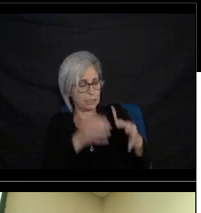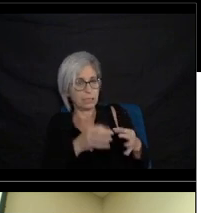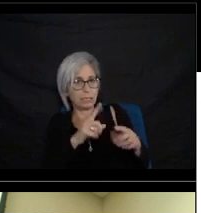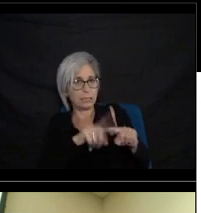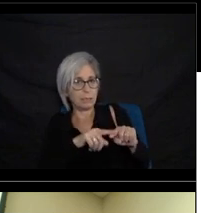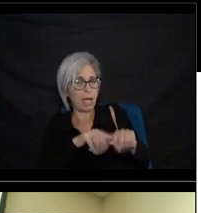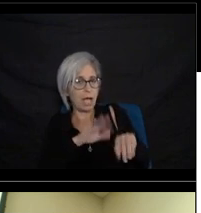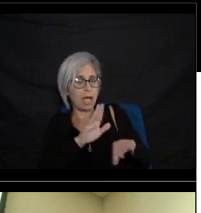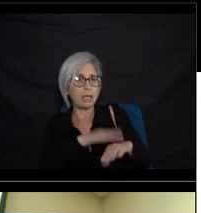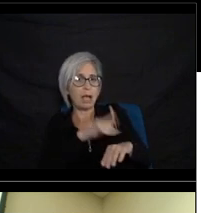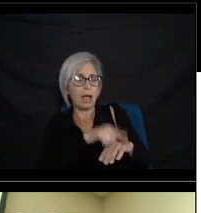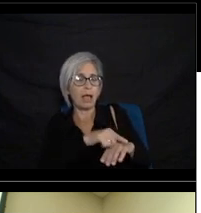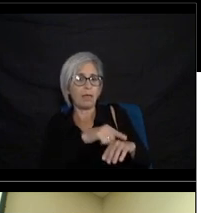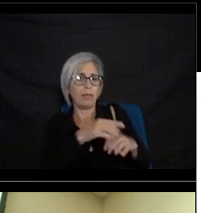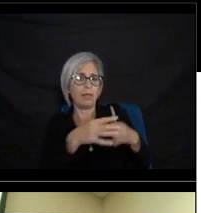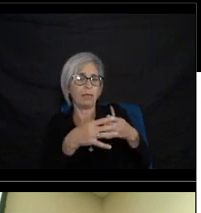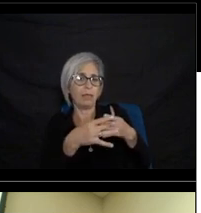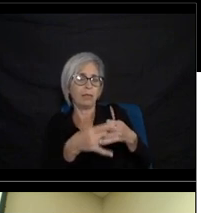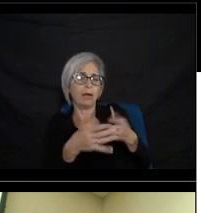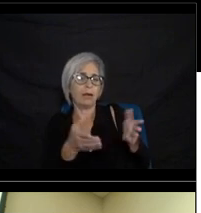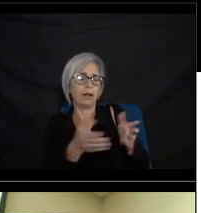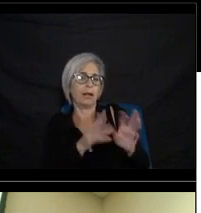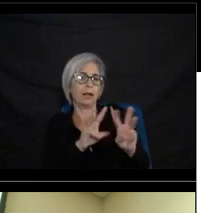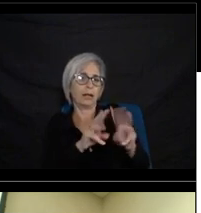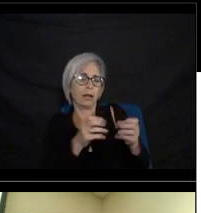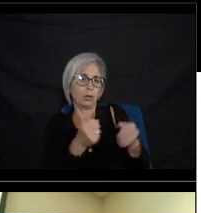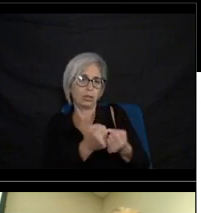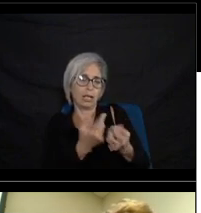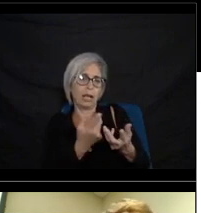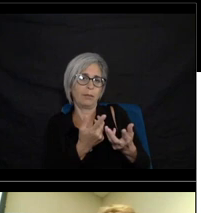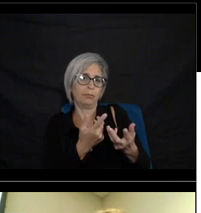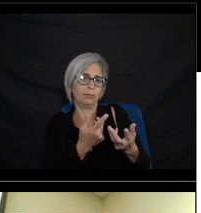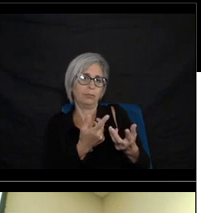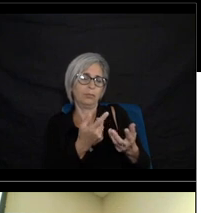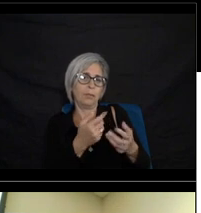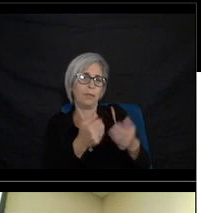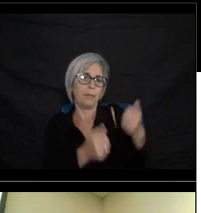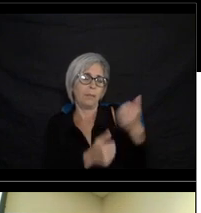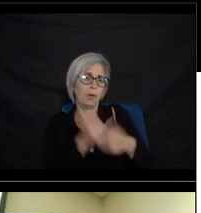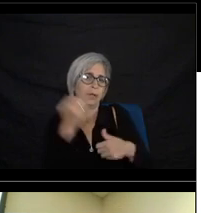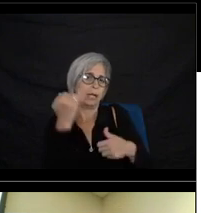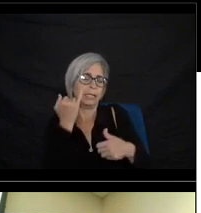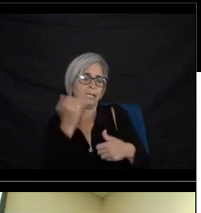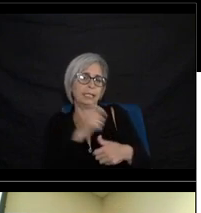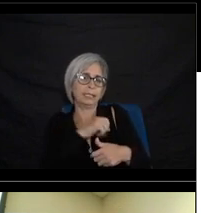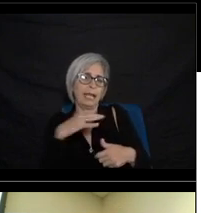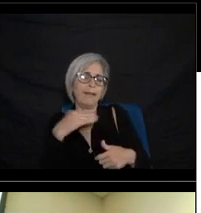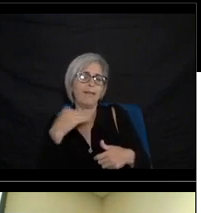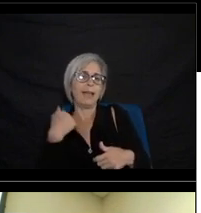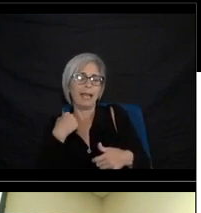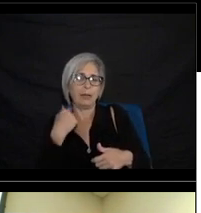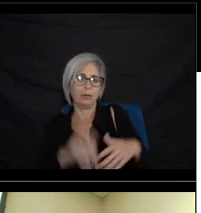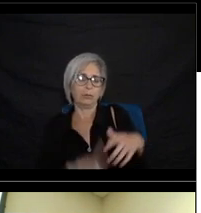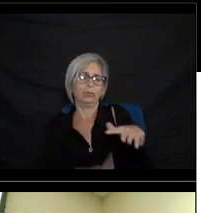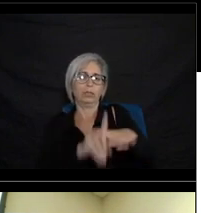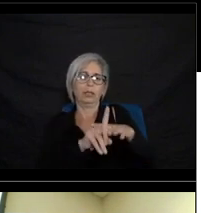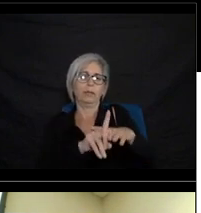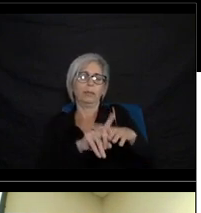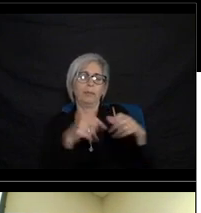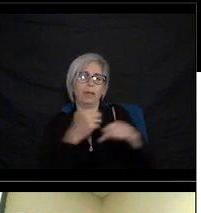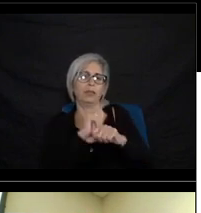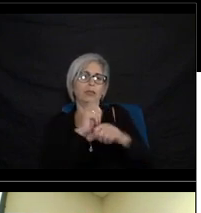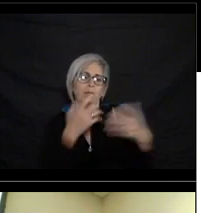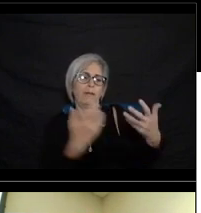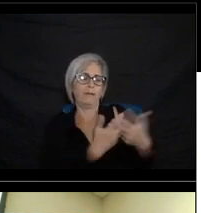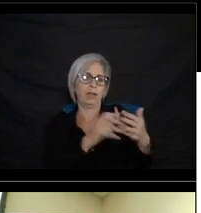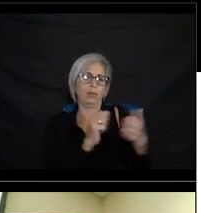the guidance that we receive from the workshop, but most of the ideas that staff have that we would like to bring up and make sure it's fitting with the